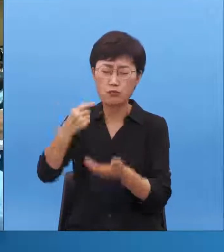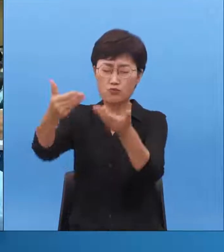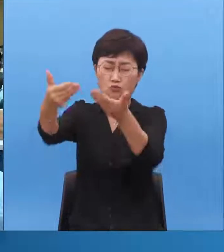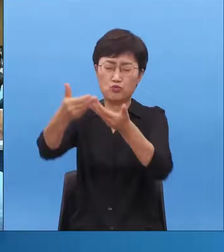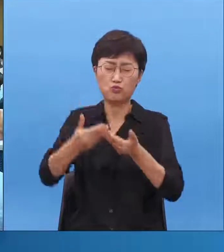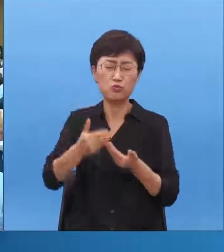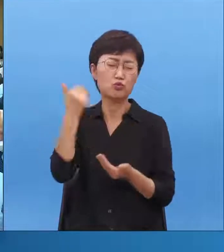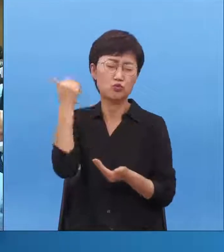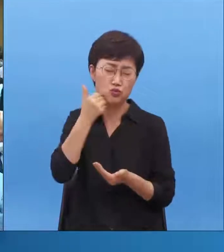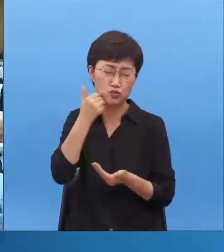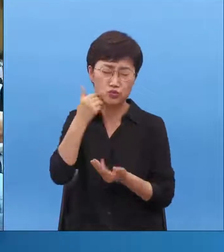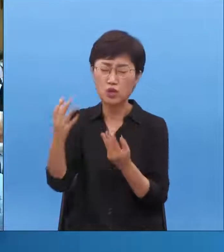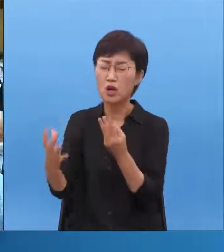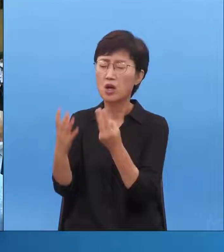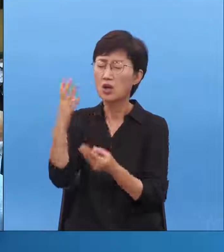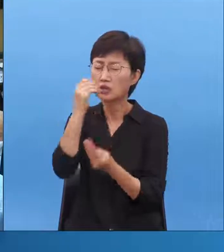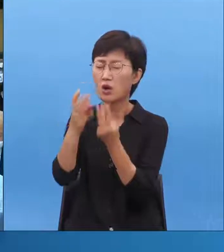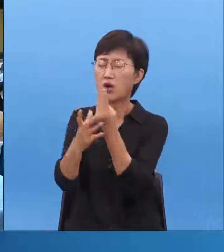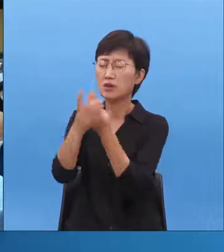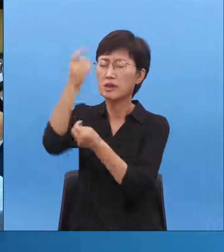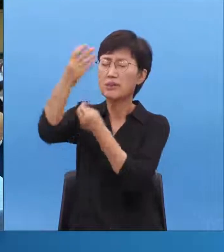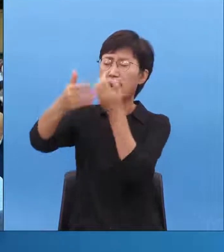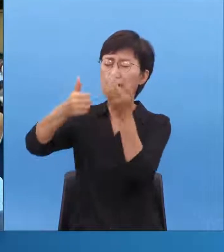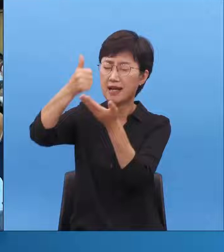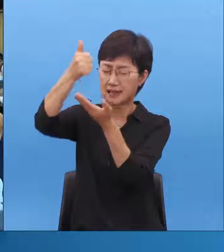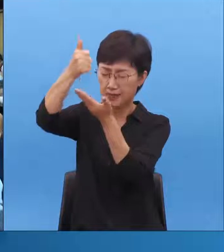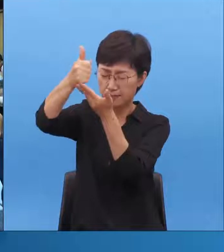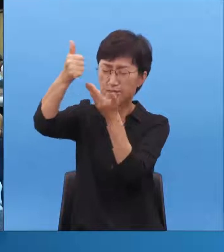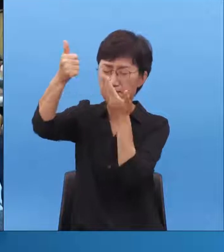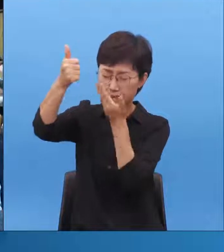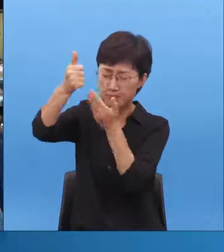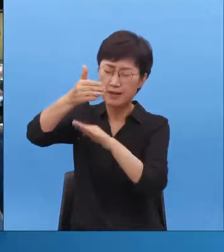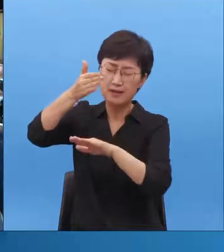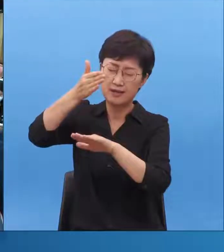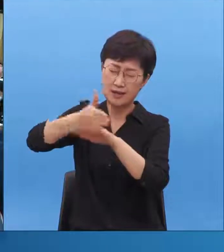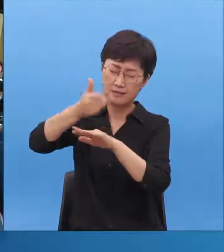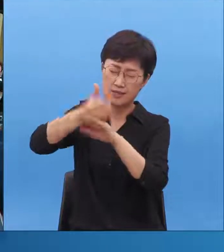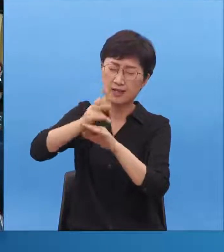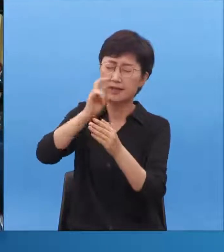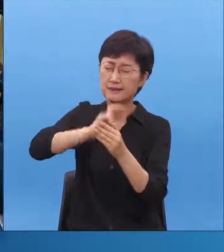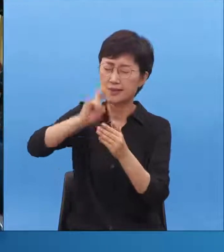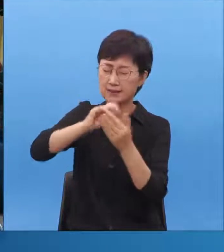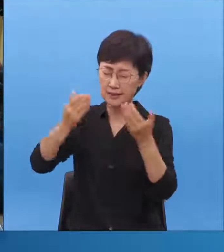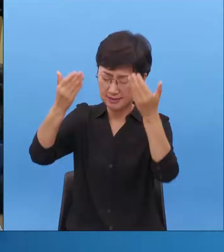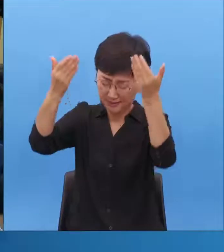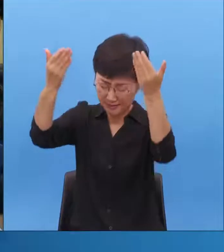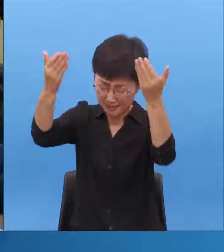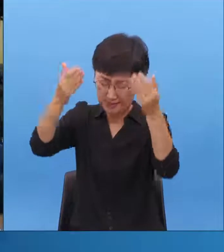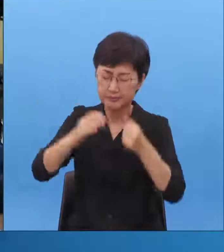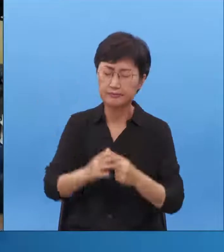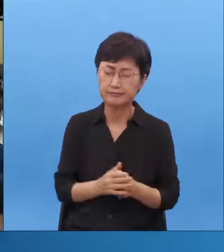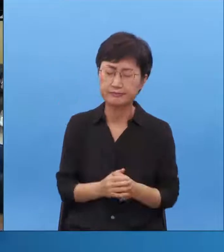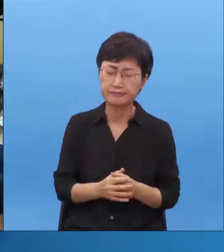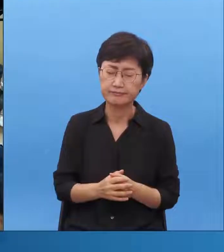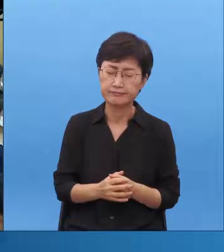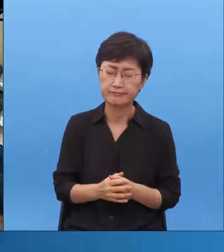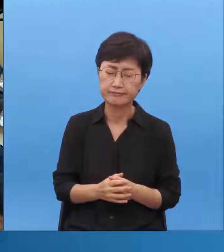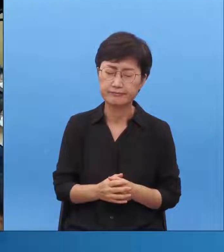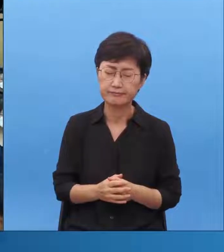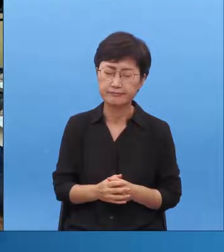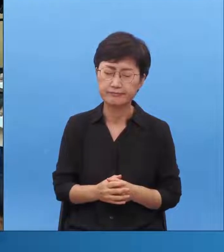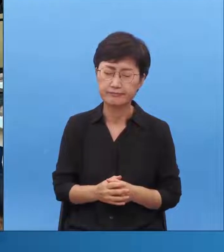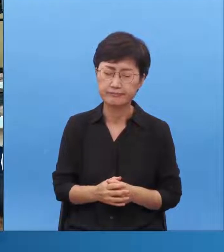Christ, who is a true priest, whom solved all sins and curses. Jesus Christ, who is the true king, who broke all the authority of Satan. We give thanks to